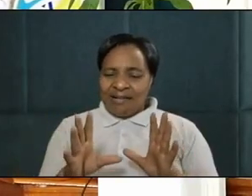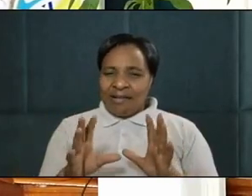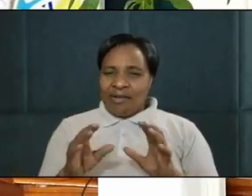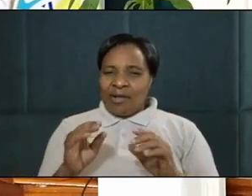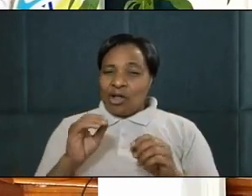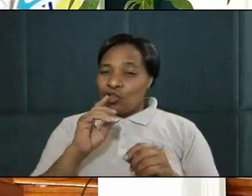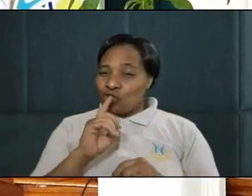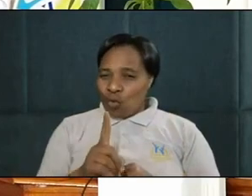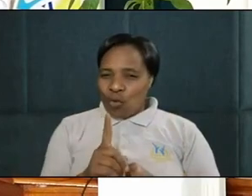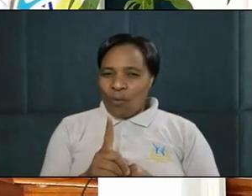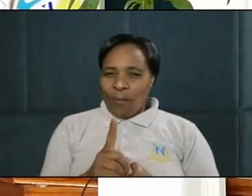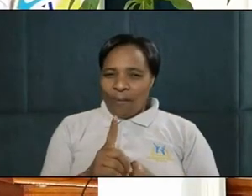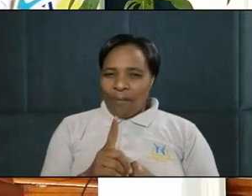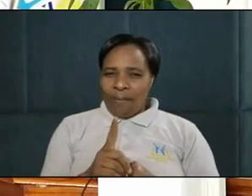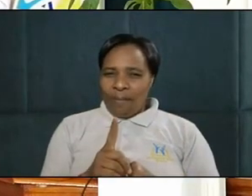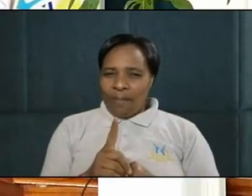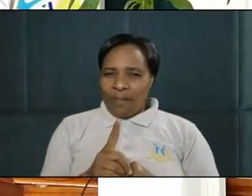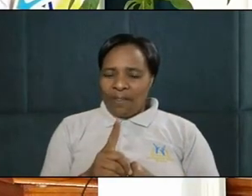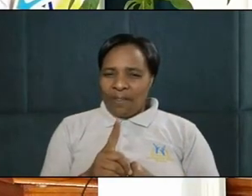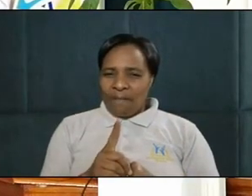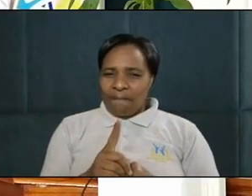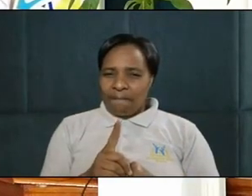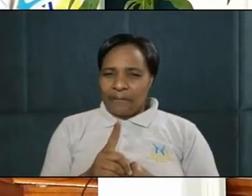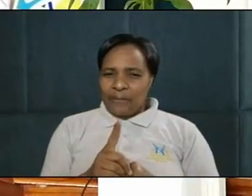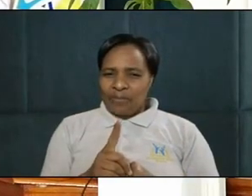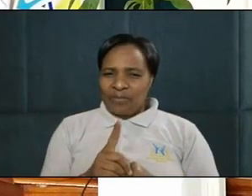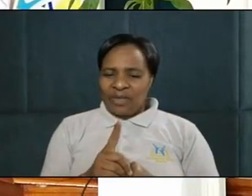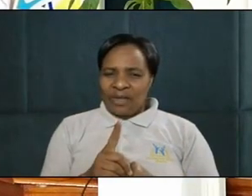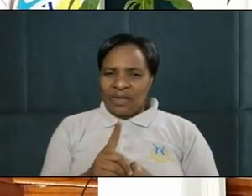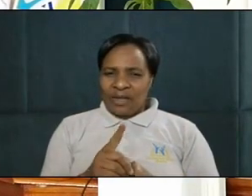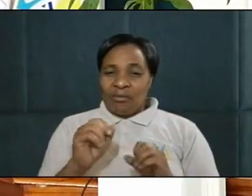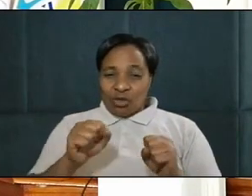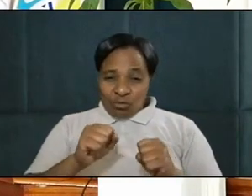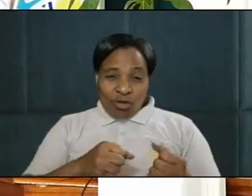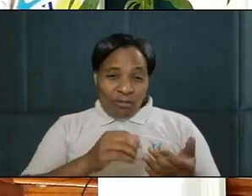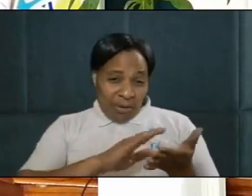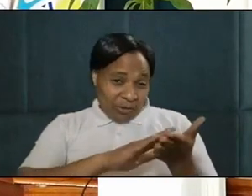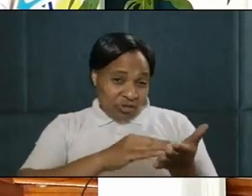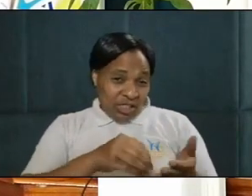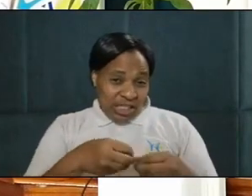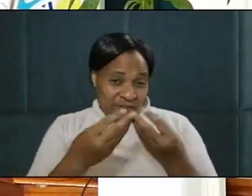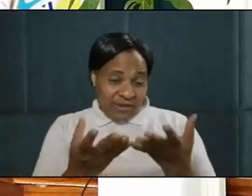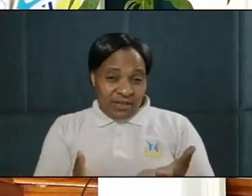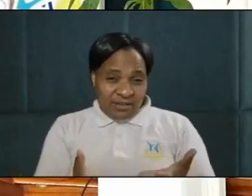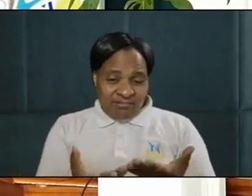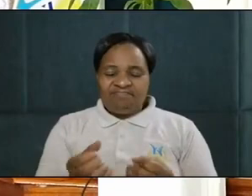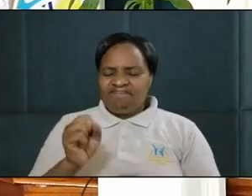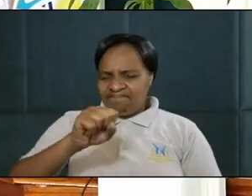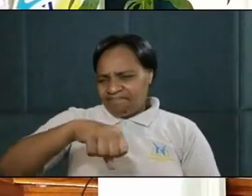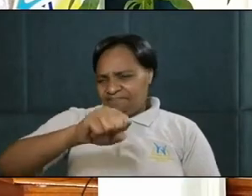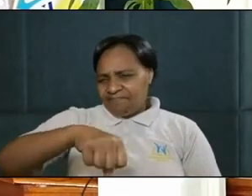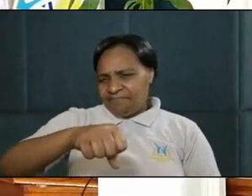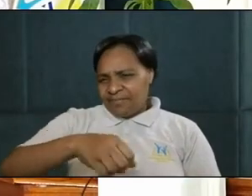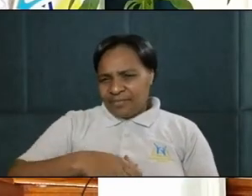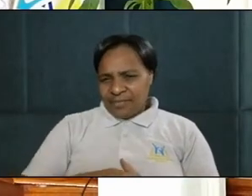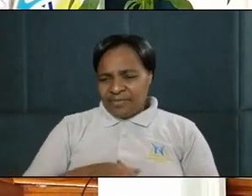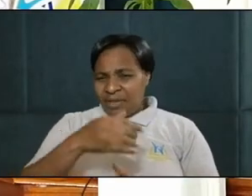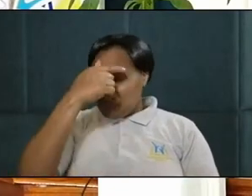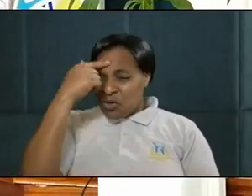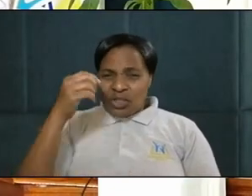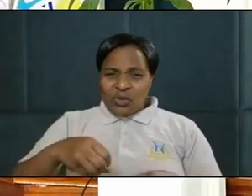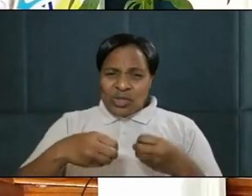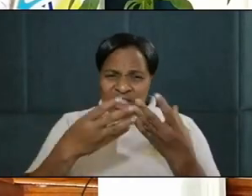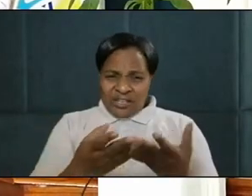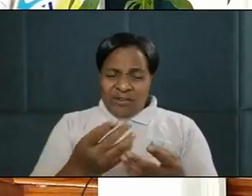So was and an Egyptian, thank you. So was this permission granted? I'm wondering. Was yes. it? Yes. It was